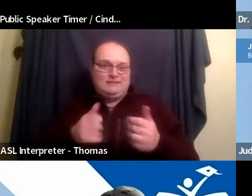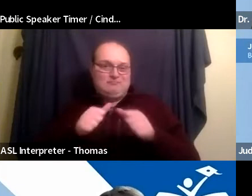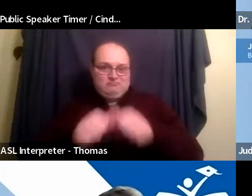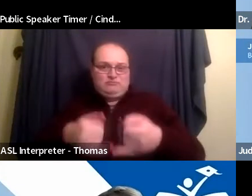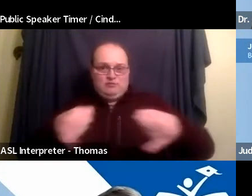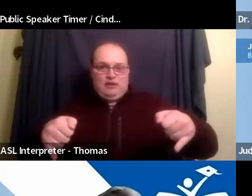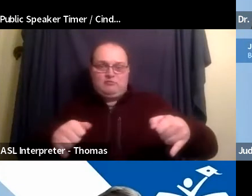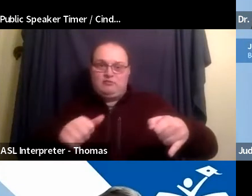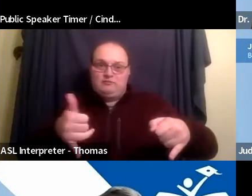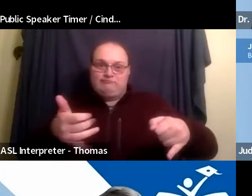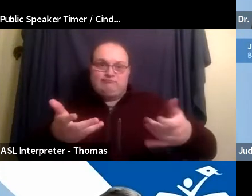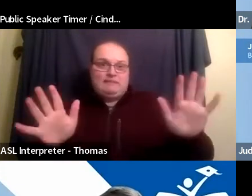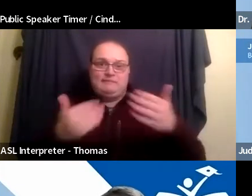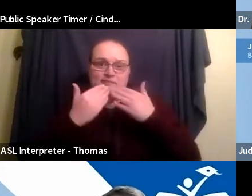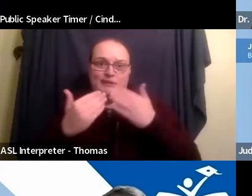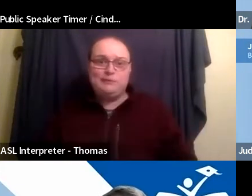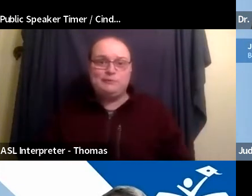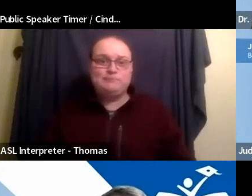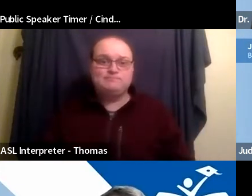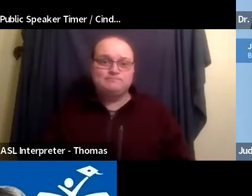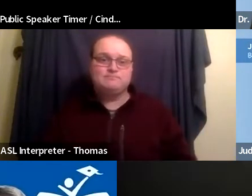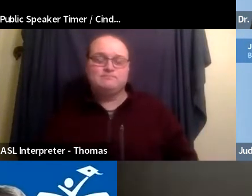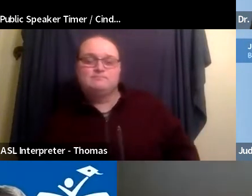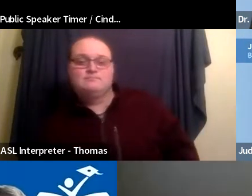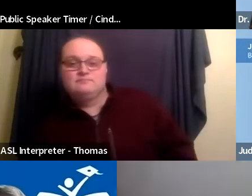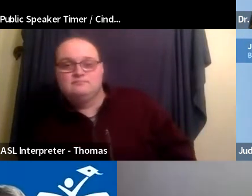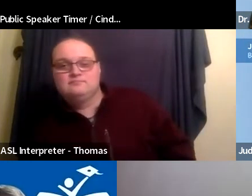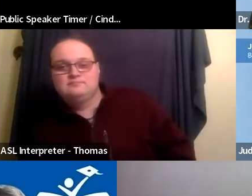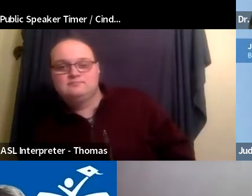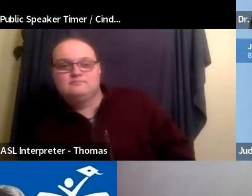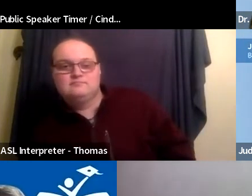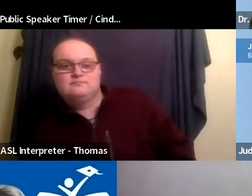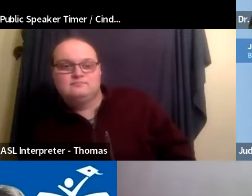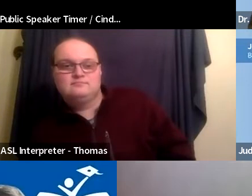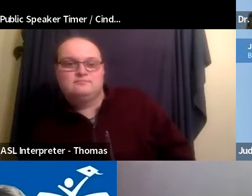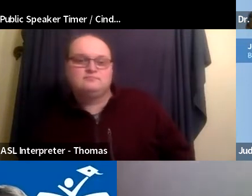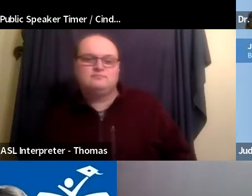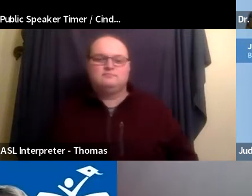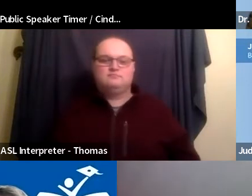And thank you. Thank you, Ms. Tucker. Next, we will have Josephine